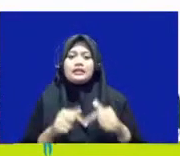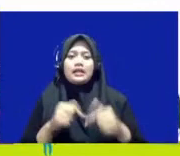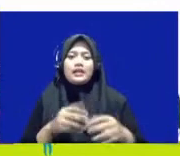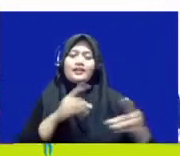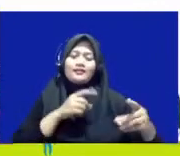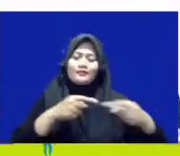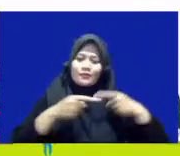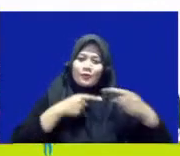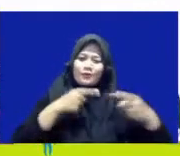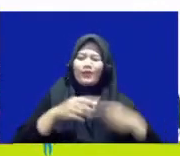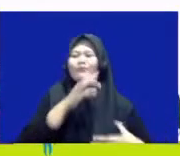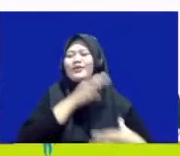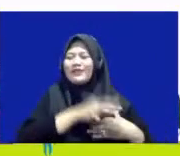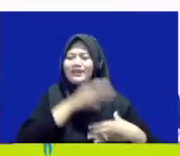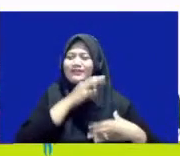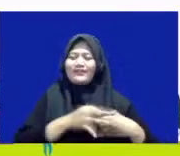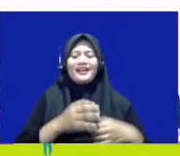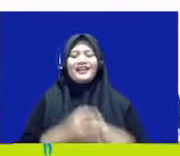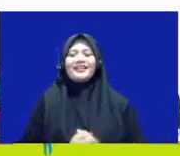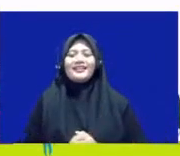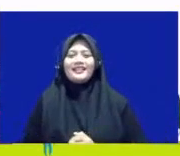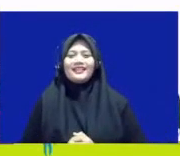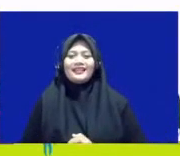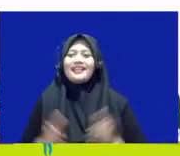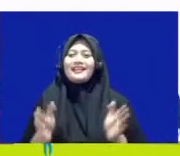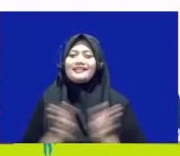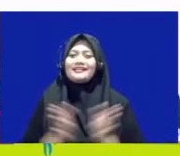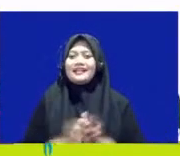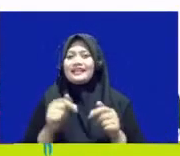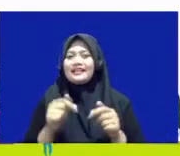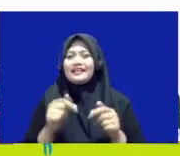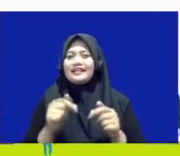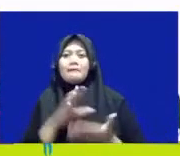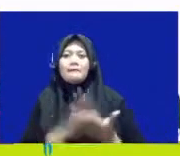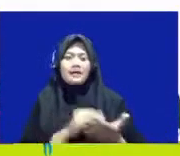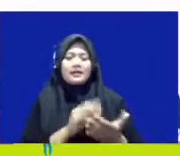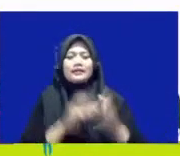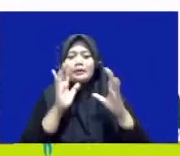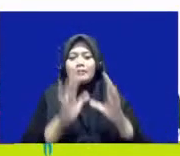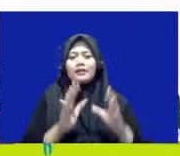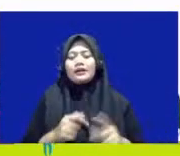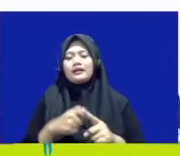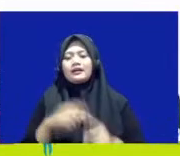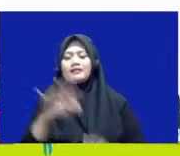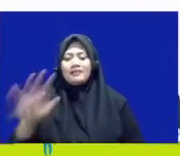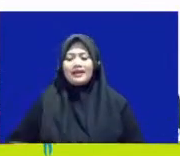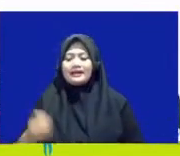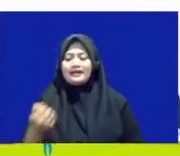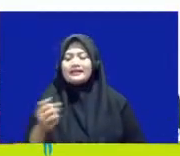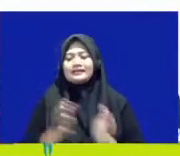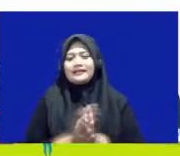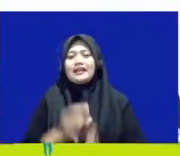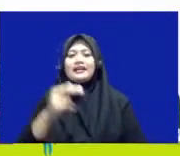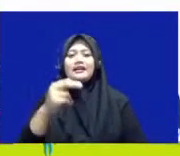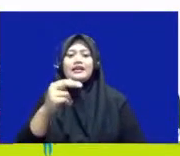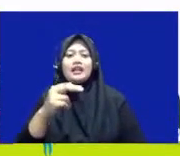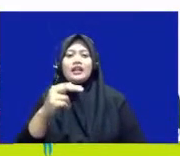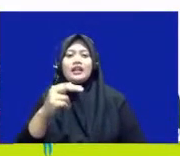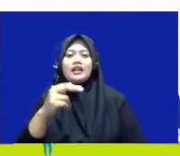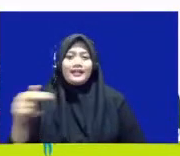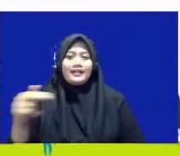clearly, I've learned so much from Bangladesh and Indonesia on their experiences, the journey, as well